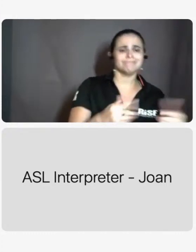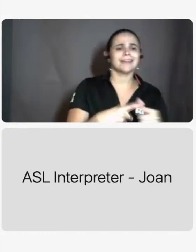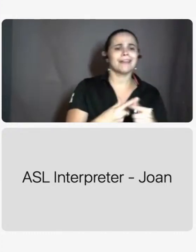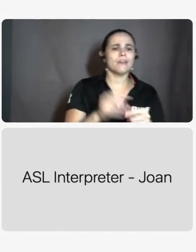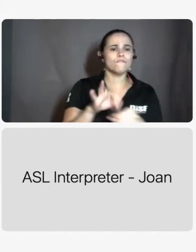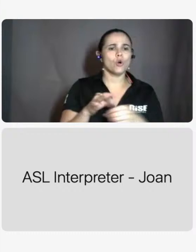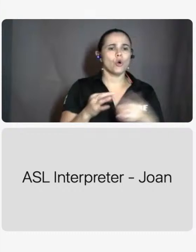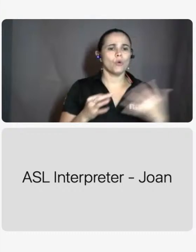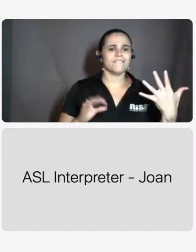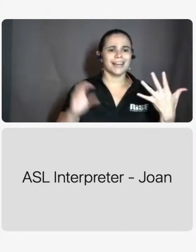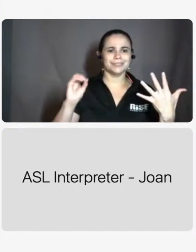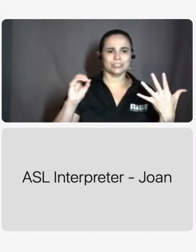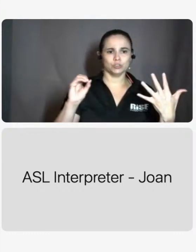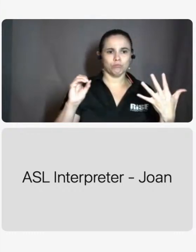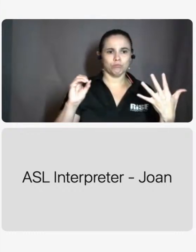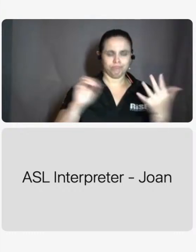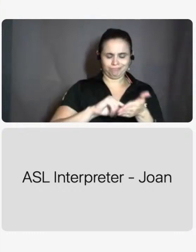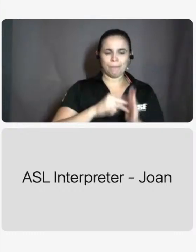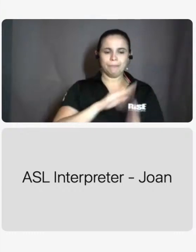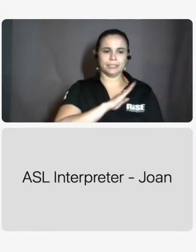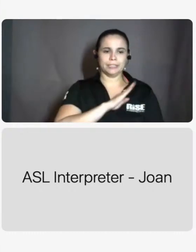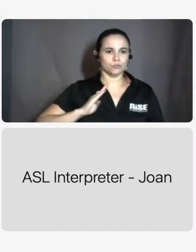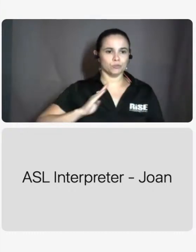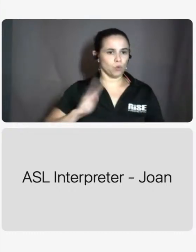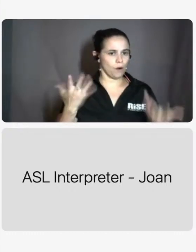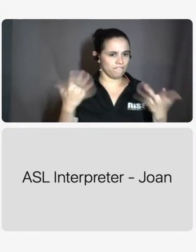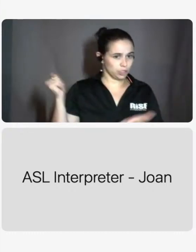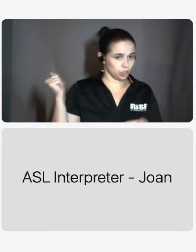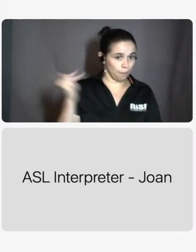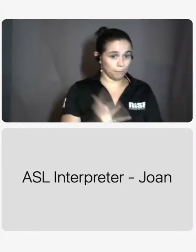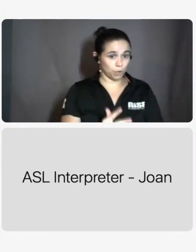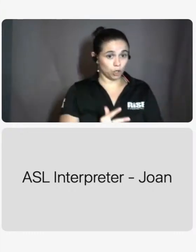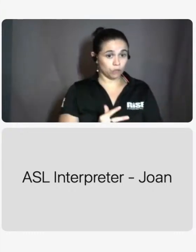item 6.2.